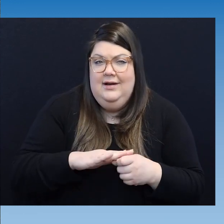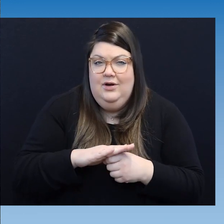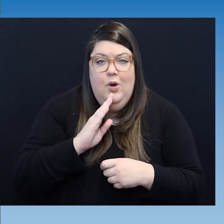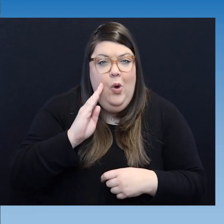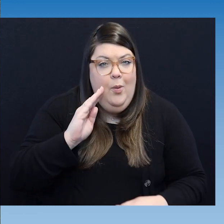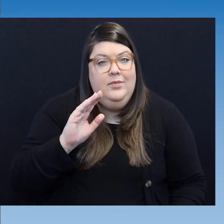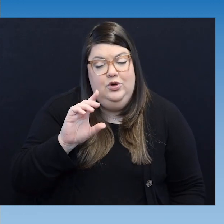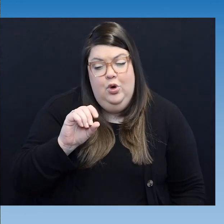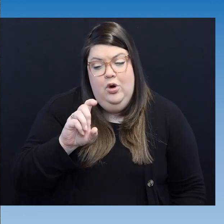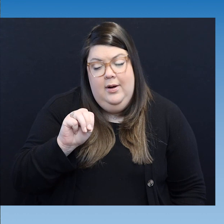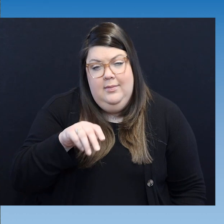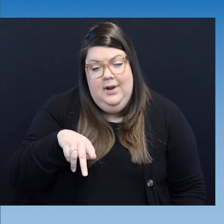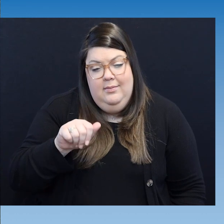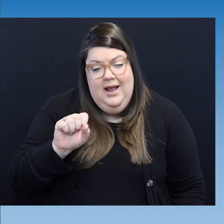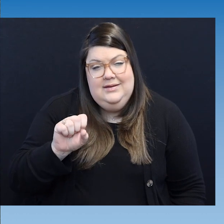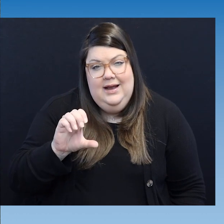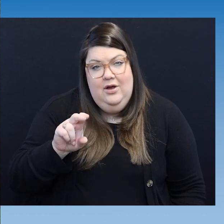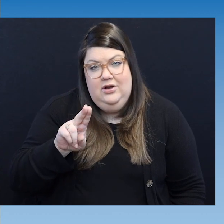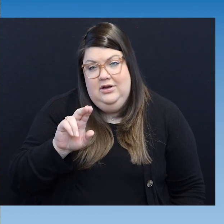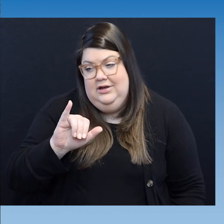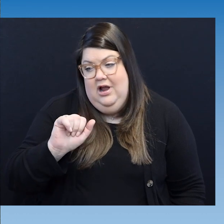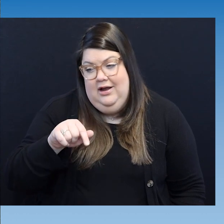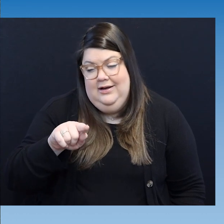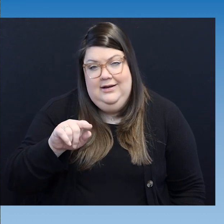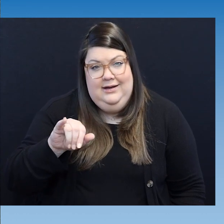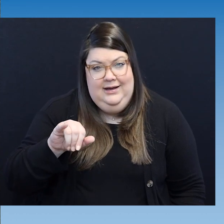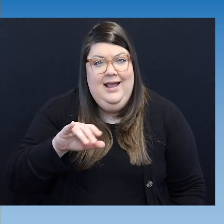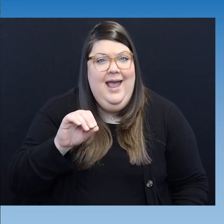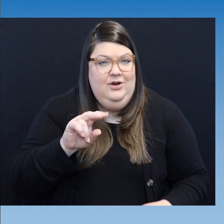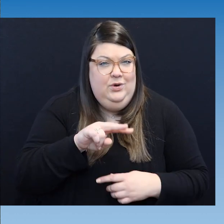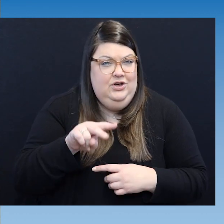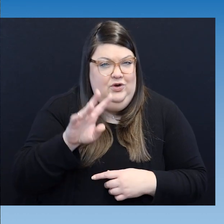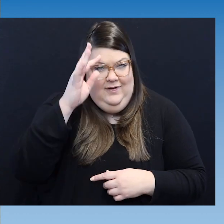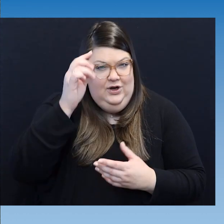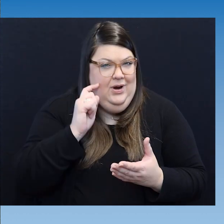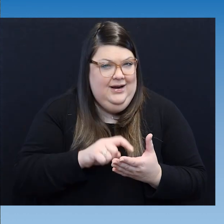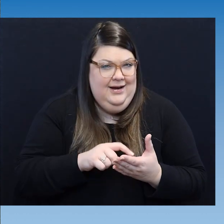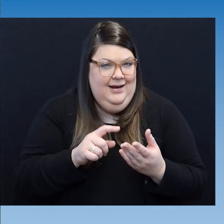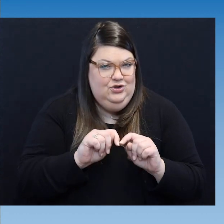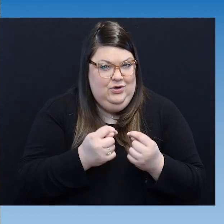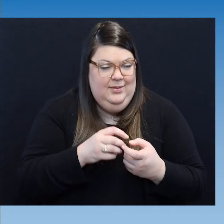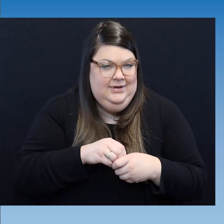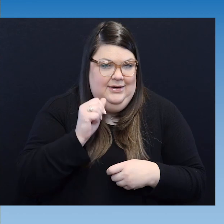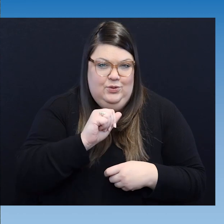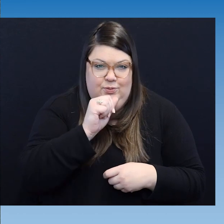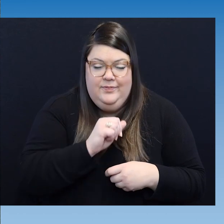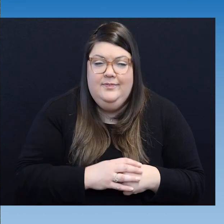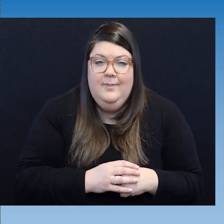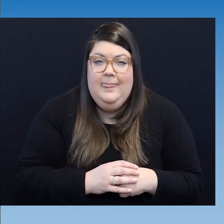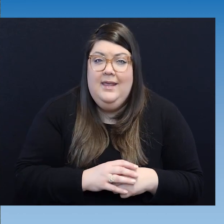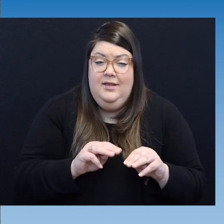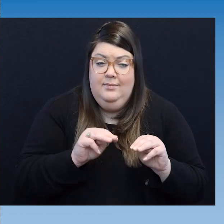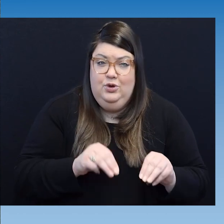and Pascal Yaqui, and there are 22 federally recognized tribes with reservation lands in the state of Arizona. While the museum's collections